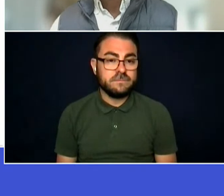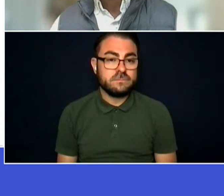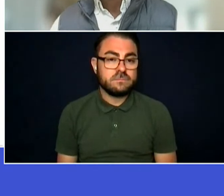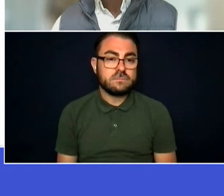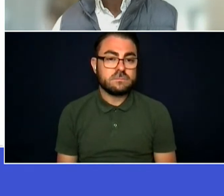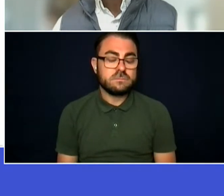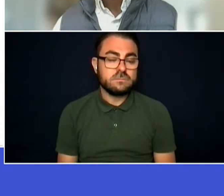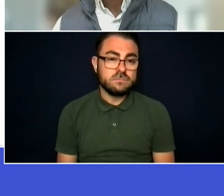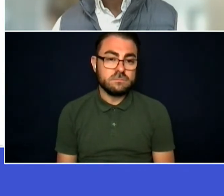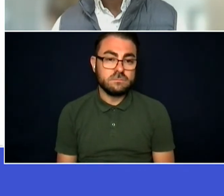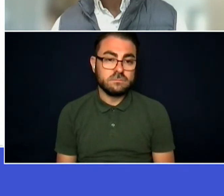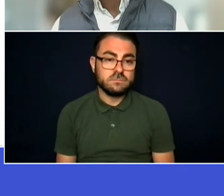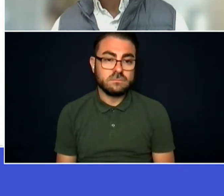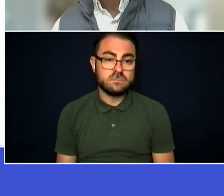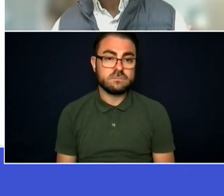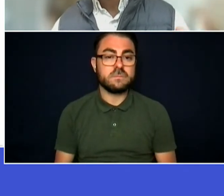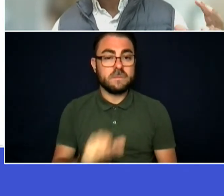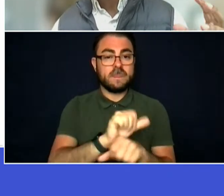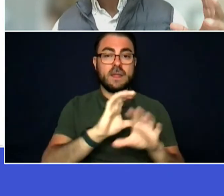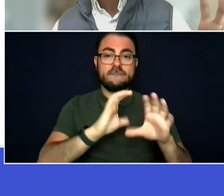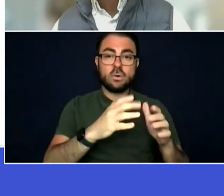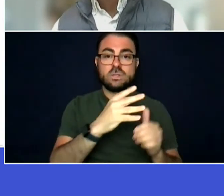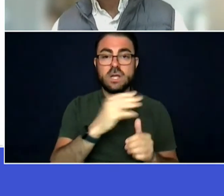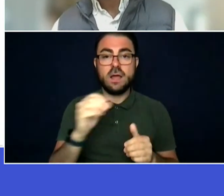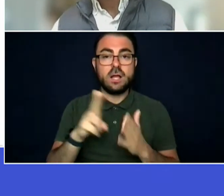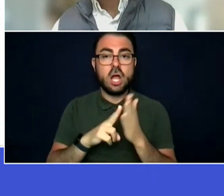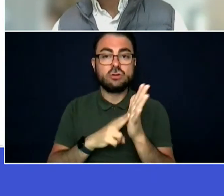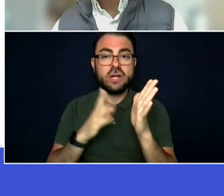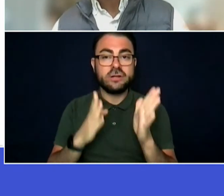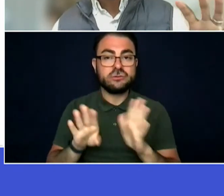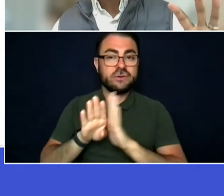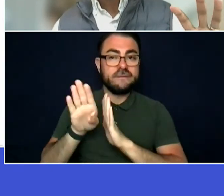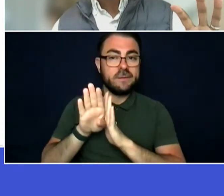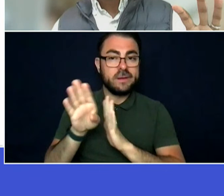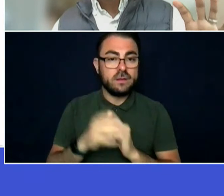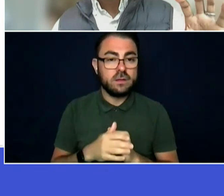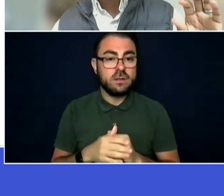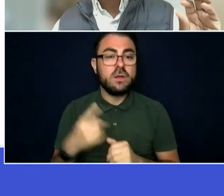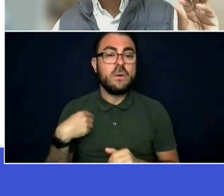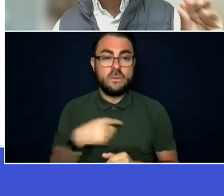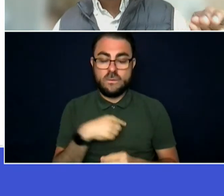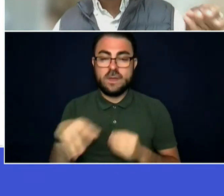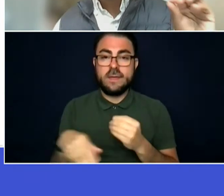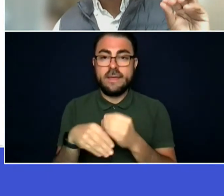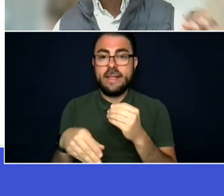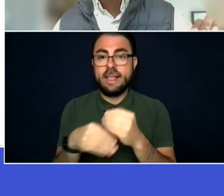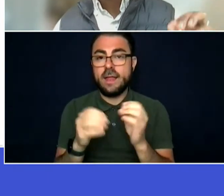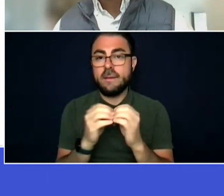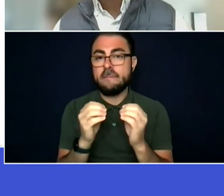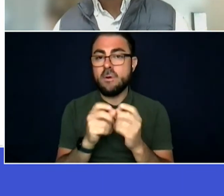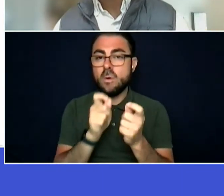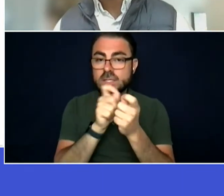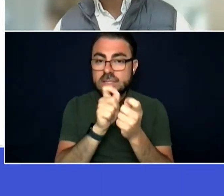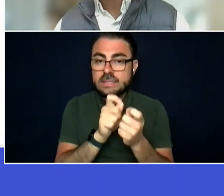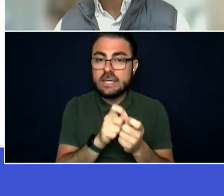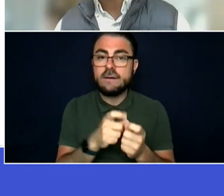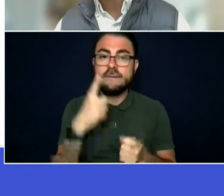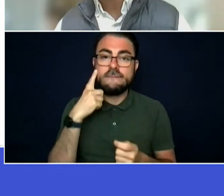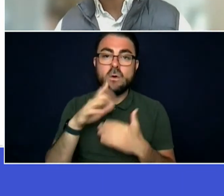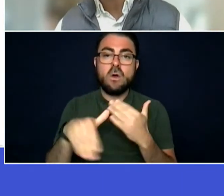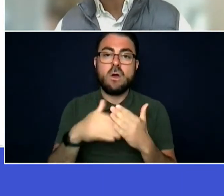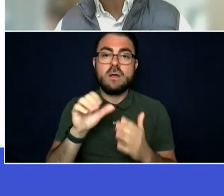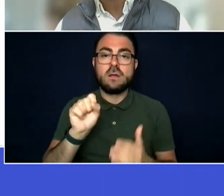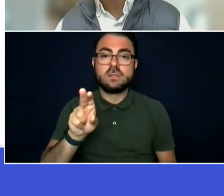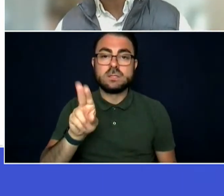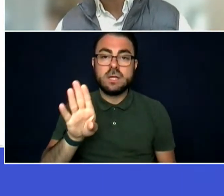And then for workforce and contractor development, we both added details along as part of all the sub-allocations across